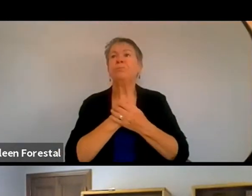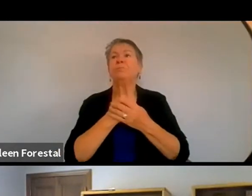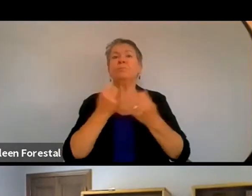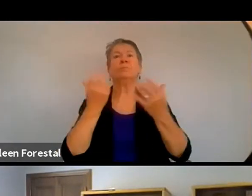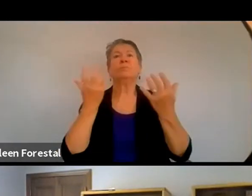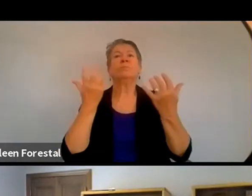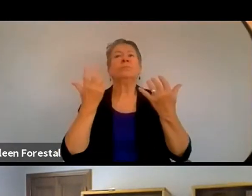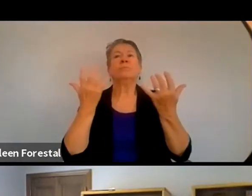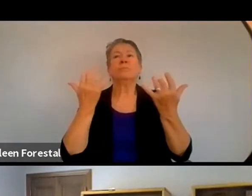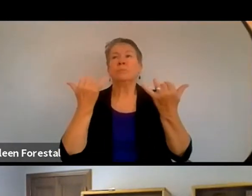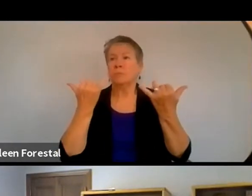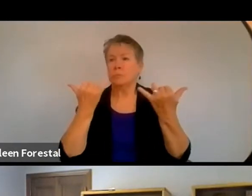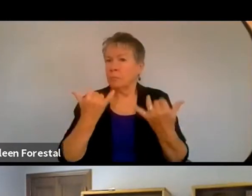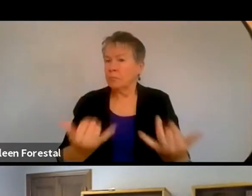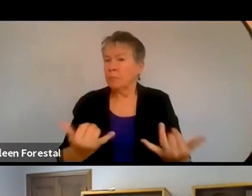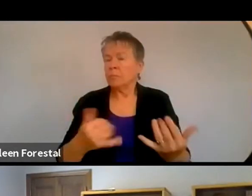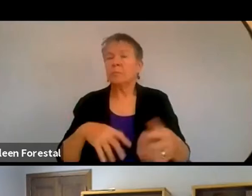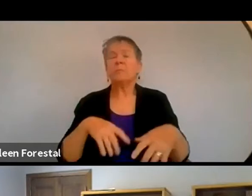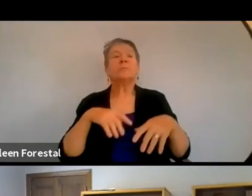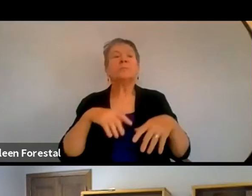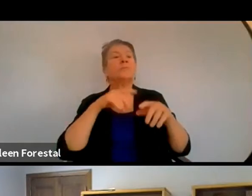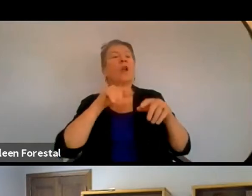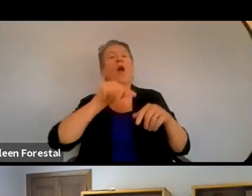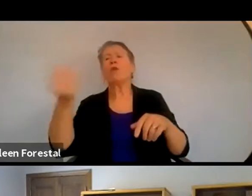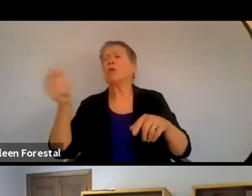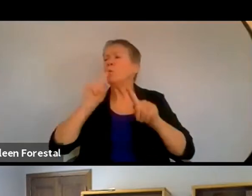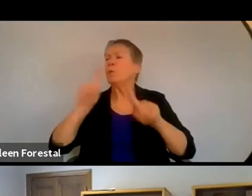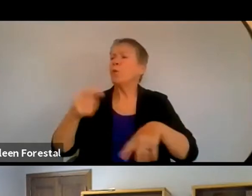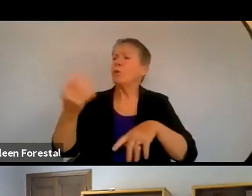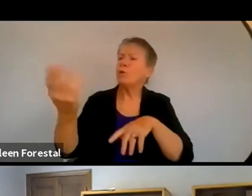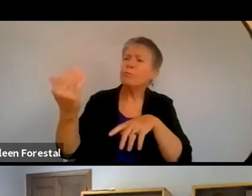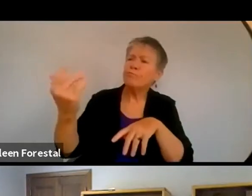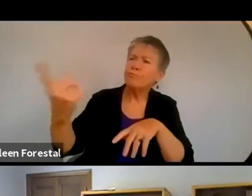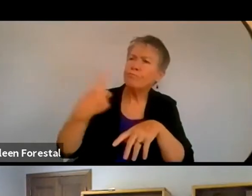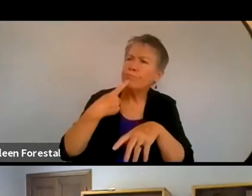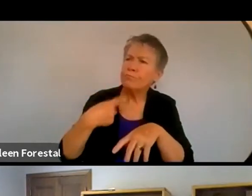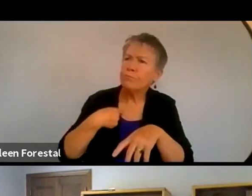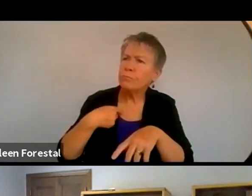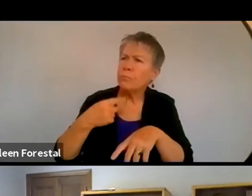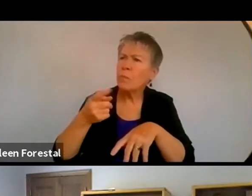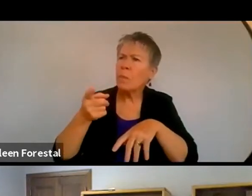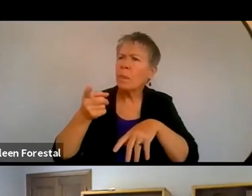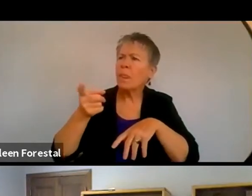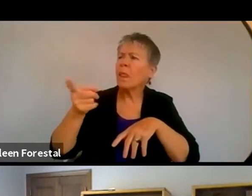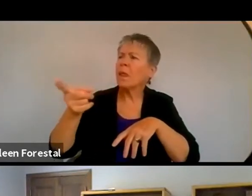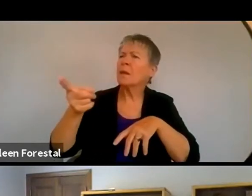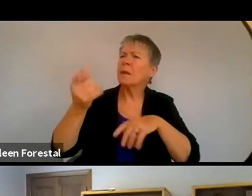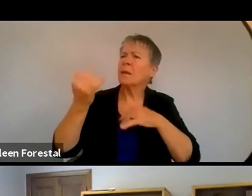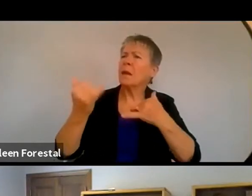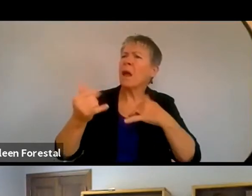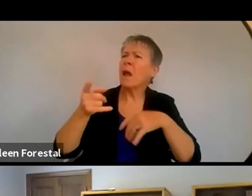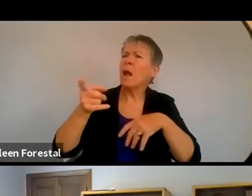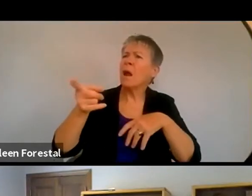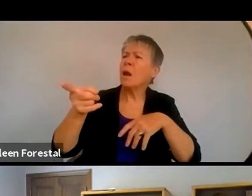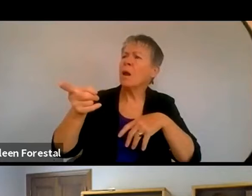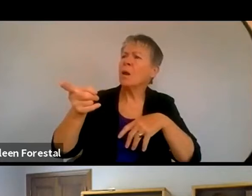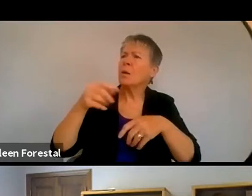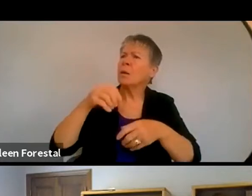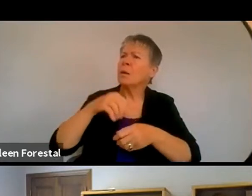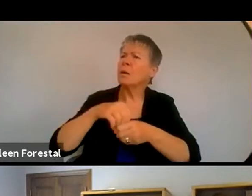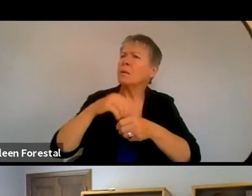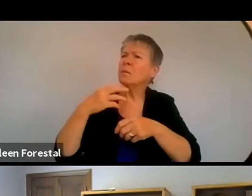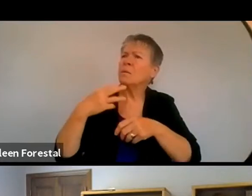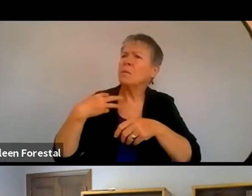Jonathan, are you in Washington? Yes. So this is because we're virtual, we have the honor of you having joined us